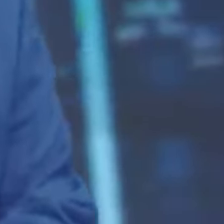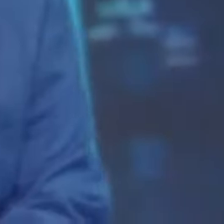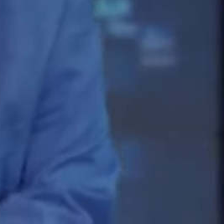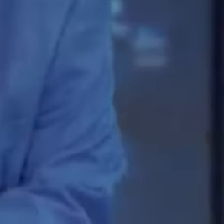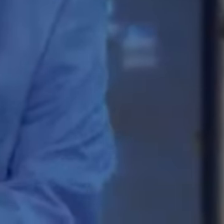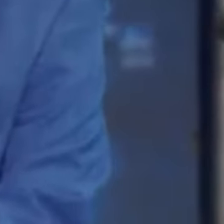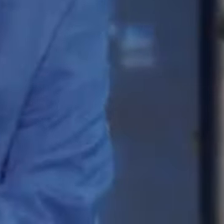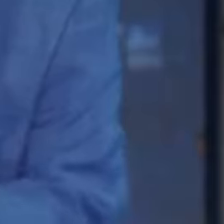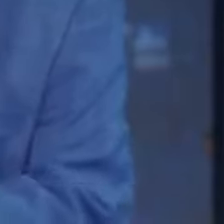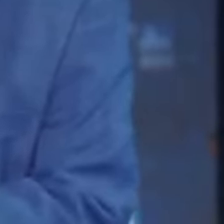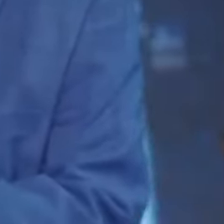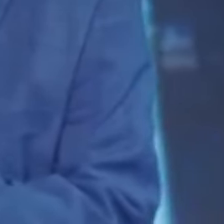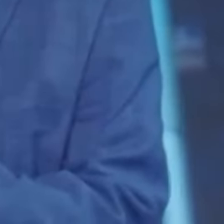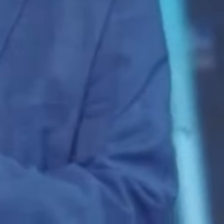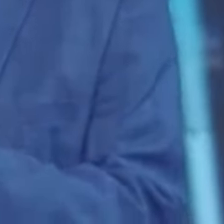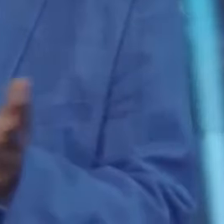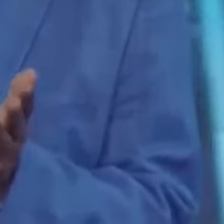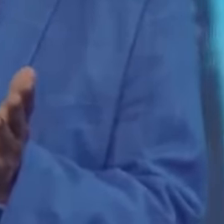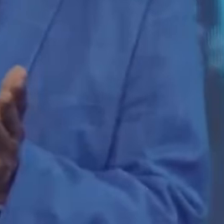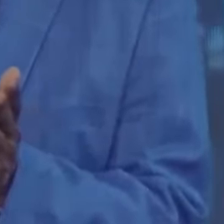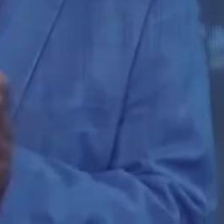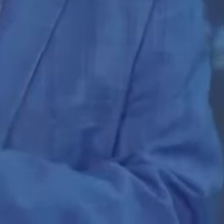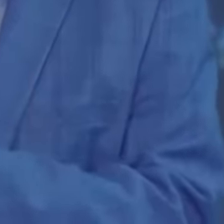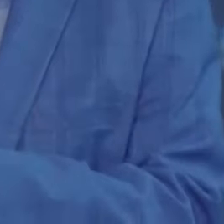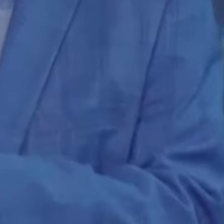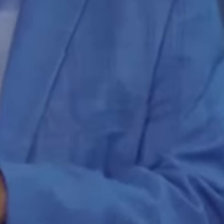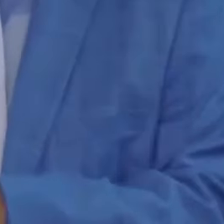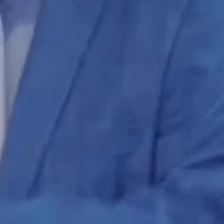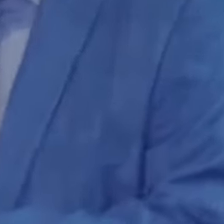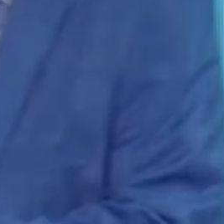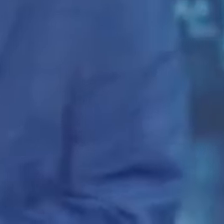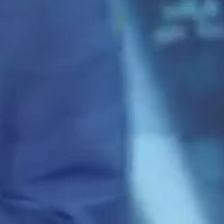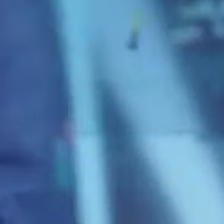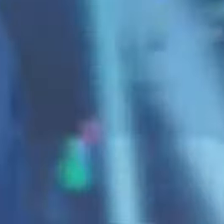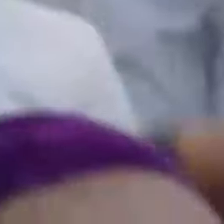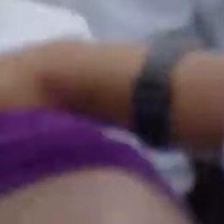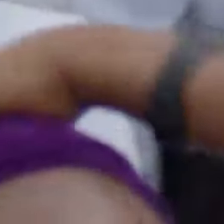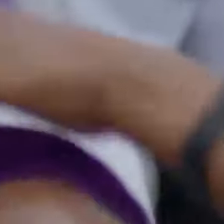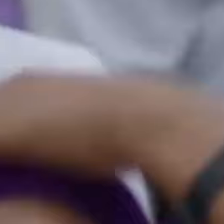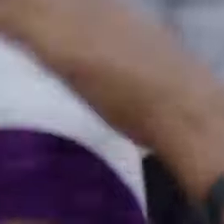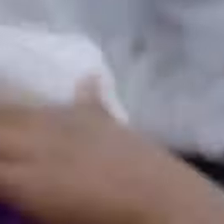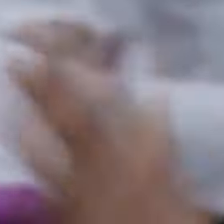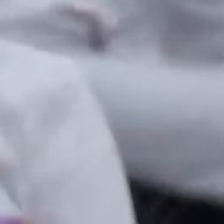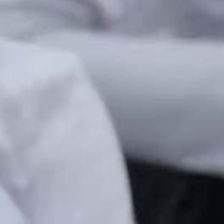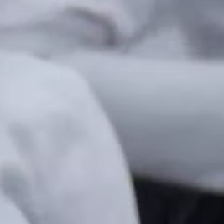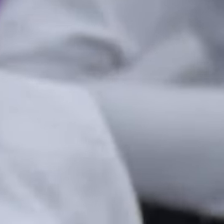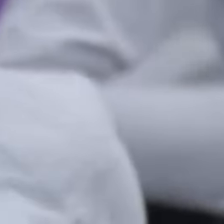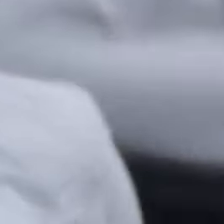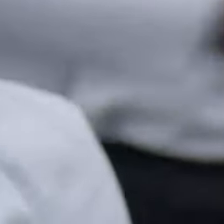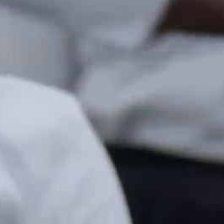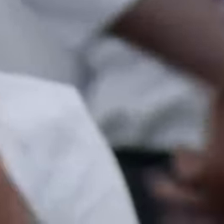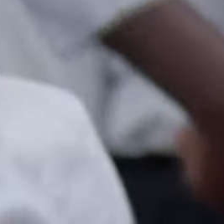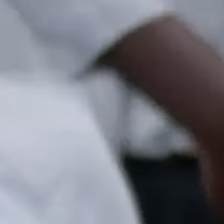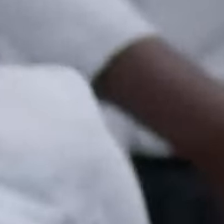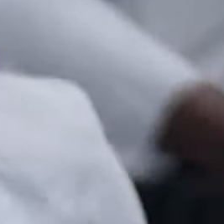move forward and move up, Lord, help me, and it will be done. Tell the Lord, open your mouth there and say, Lord,